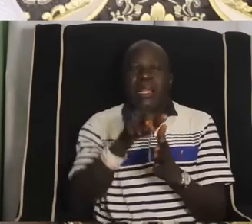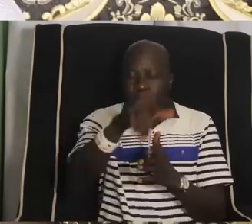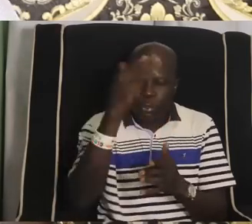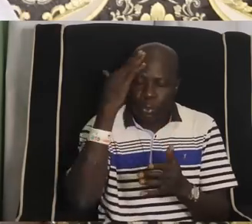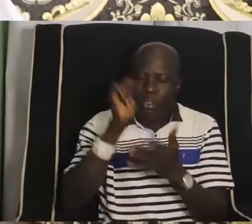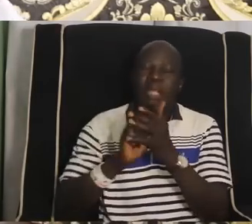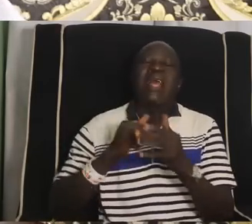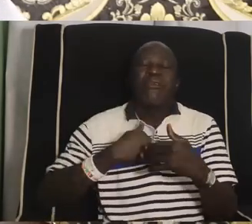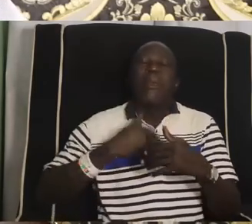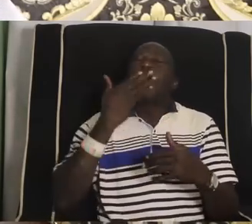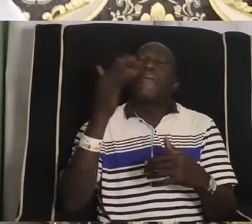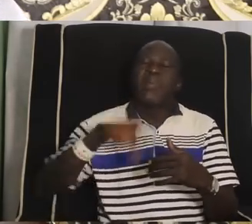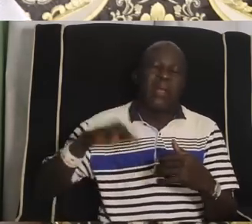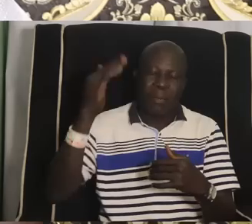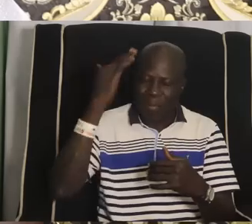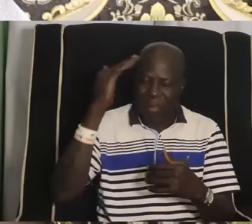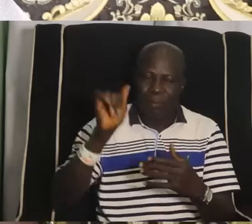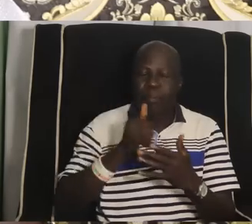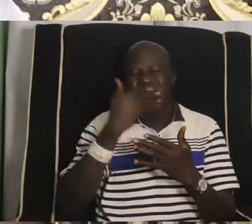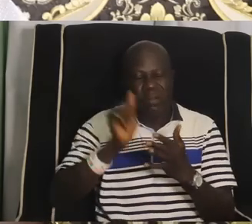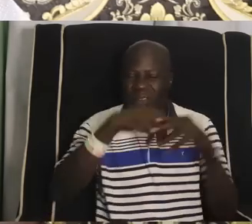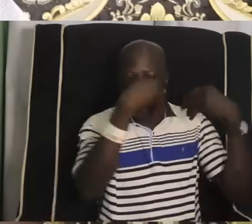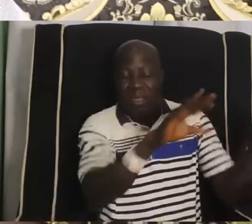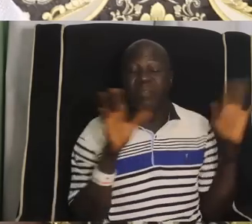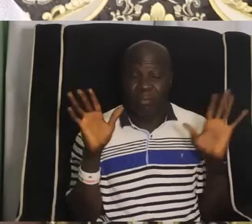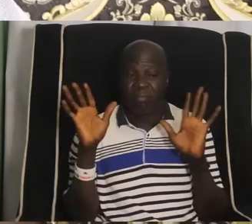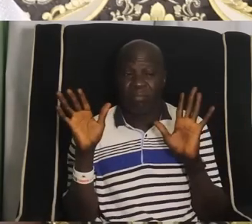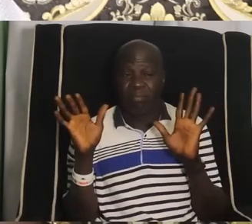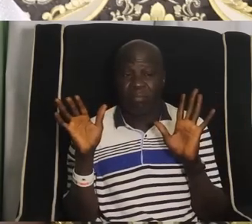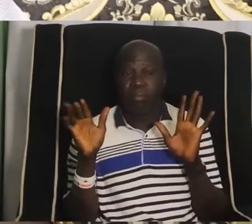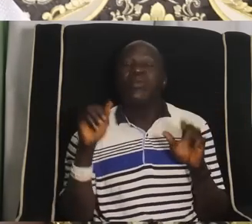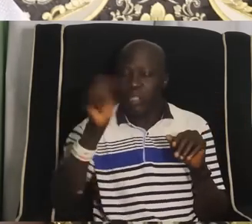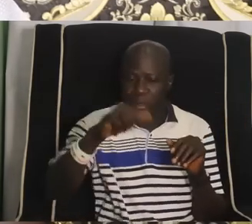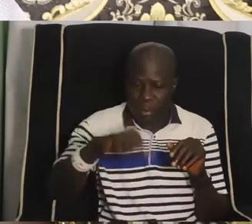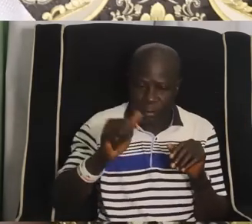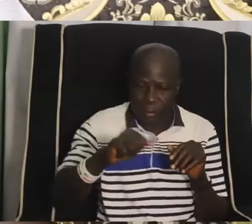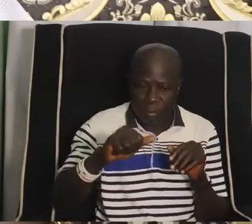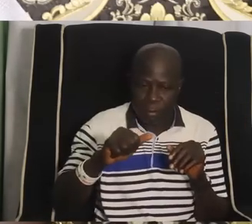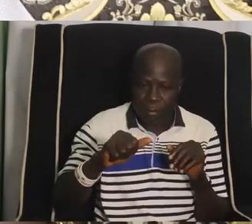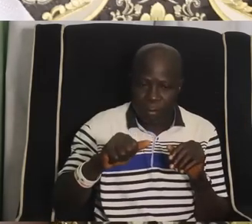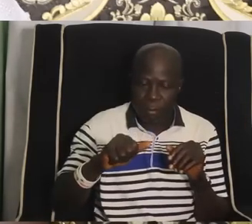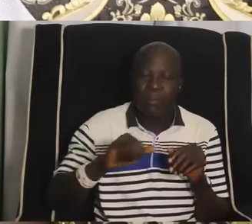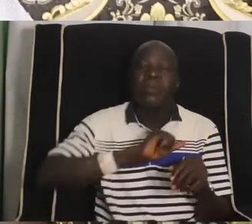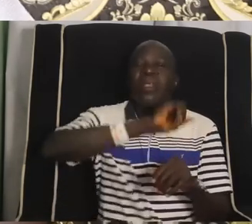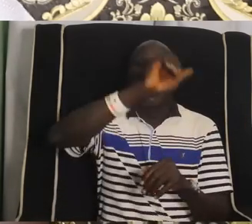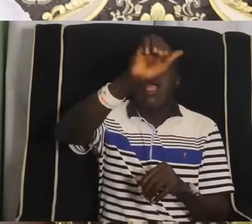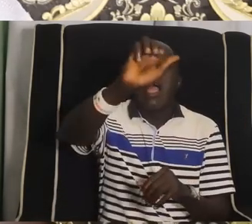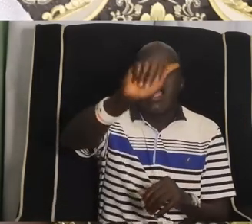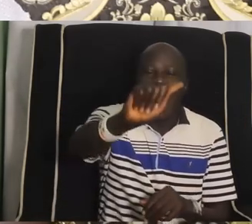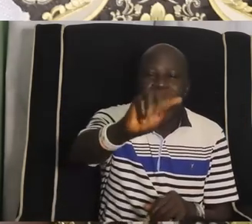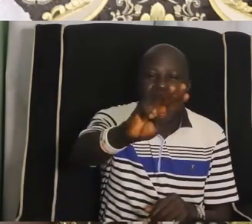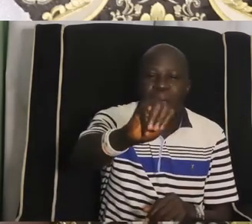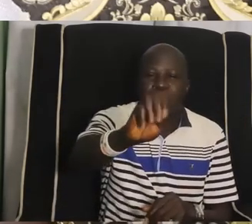nínú ẹ̀. Once you know you have bad thoughts. O bẹ́tà kò sá fún. It's better you run away from them. Bẹ́ẹ̀ni. Yes. Amori ó ti rí